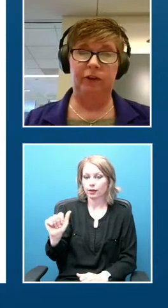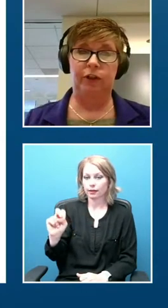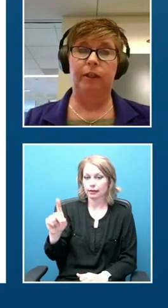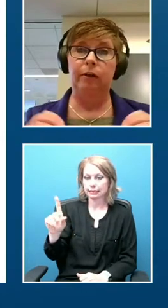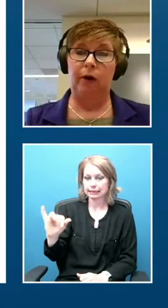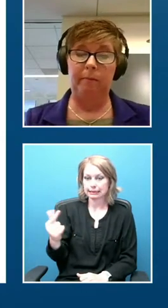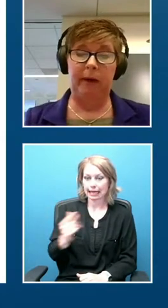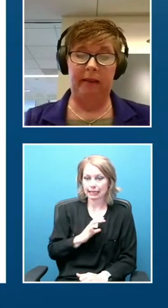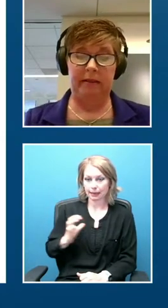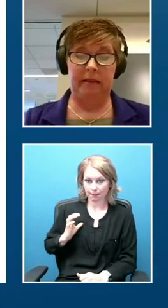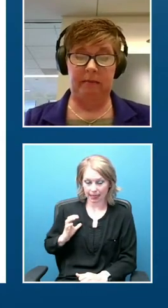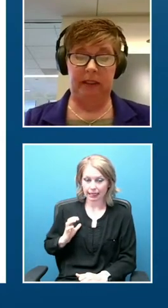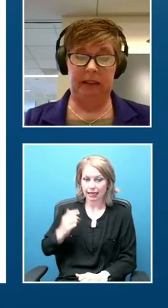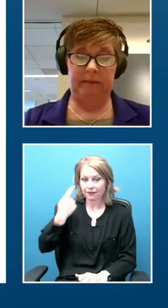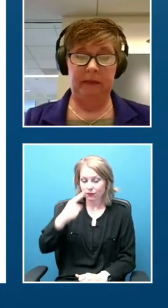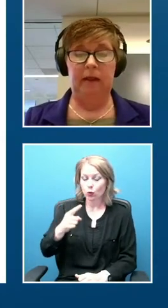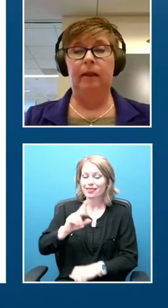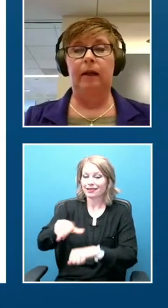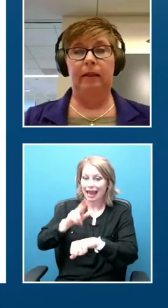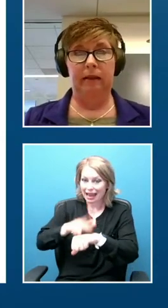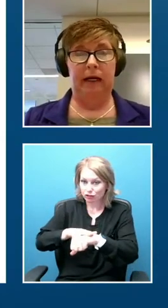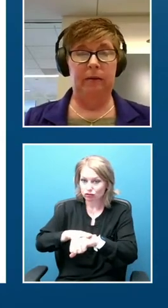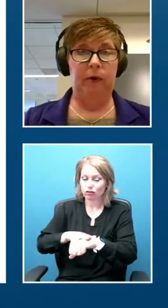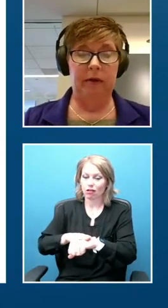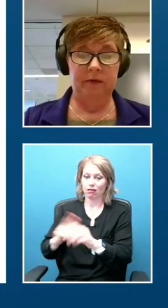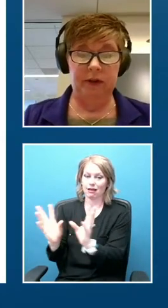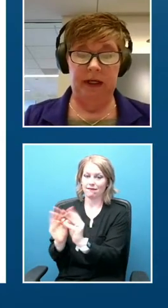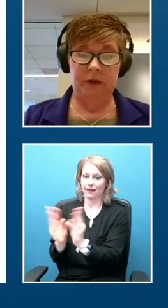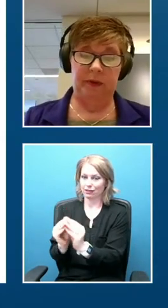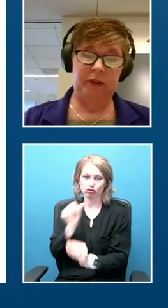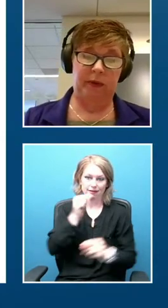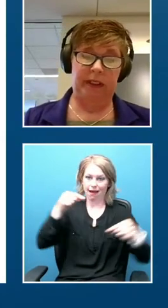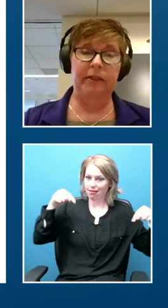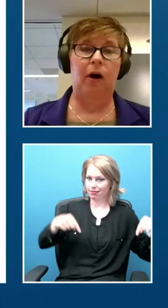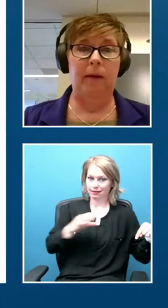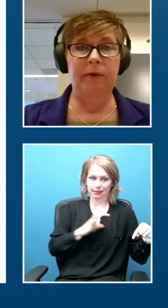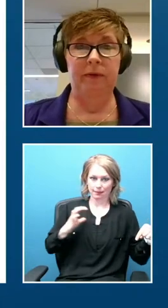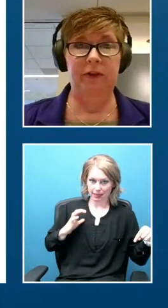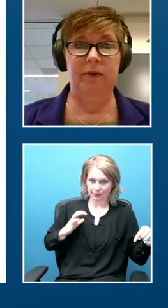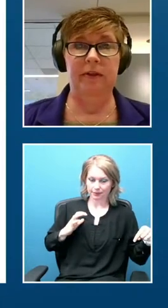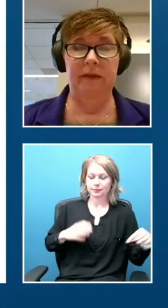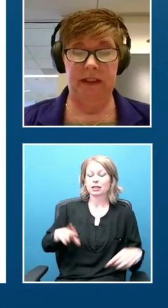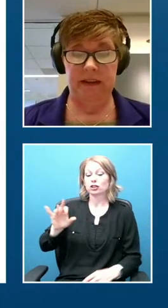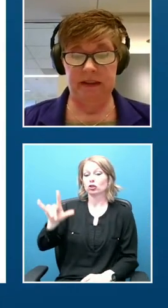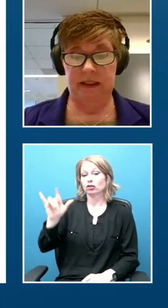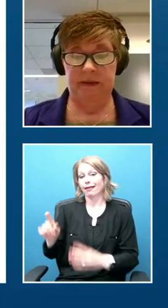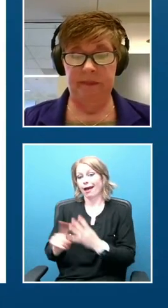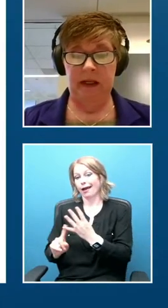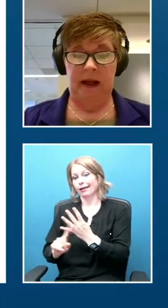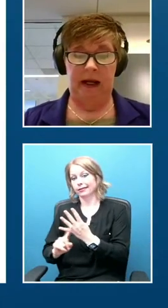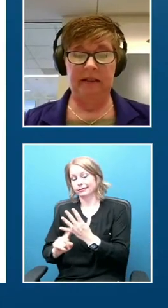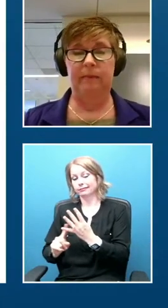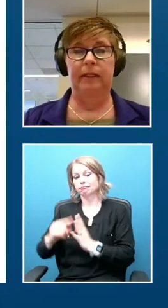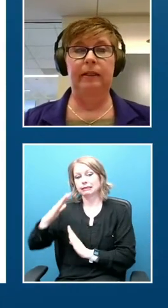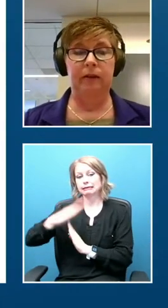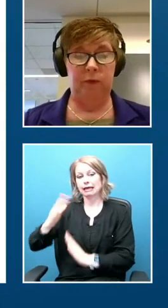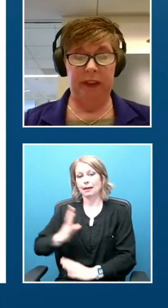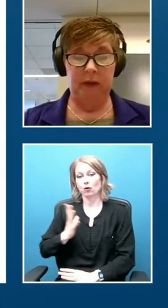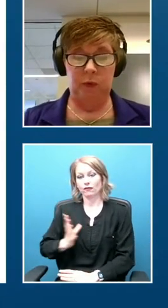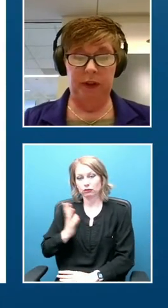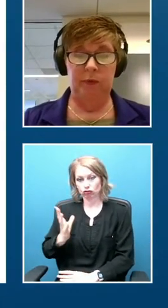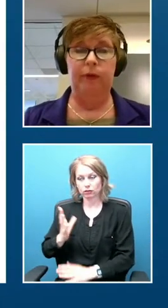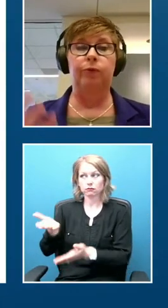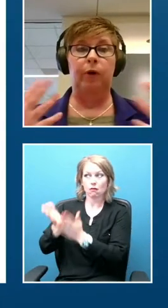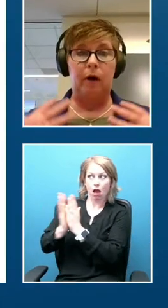National Convention, not by this committee. In the latter part of July 2020, top officials of the DNC asked me if